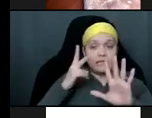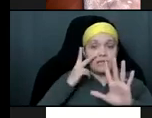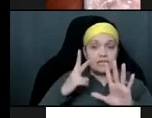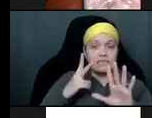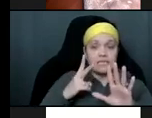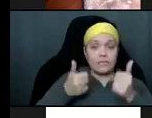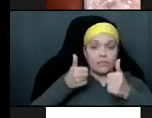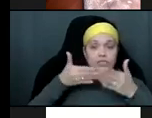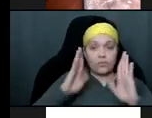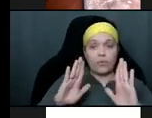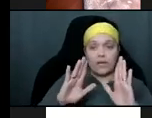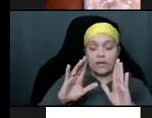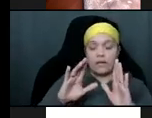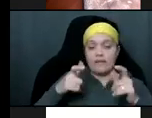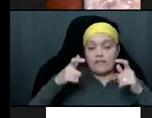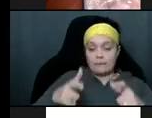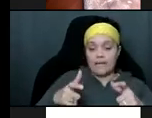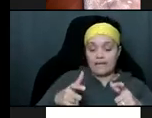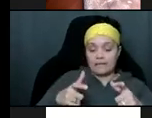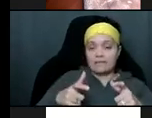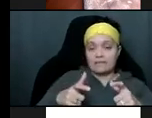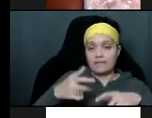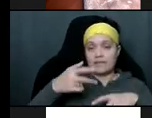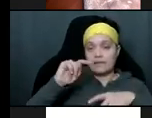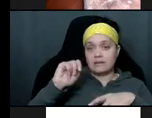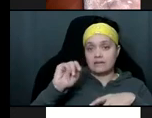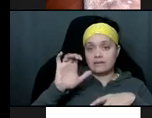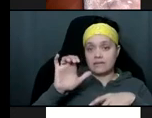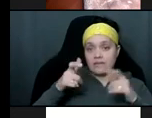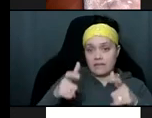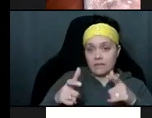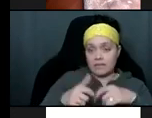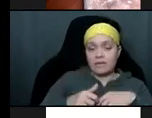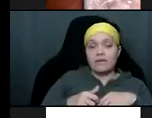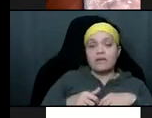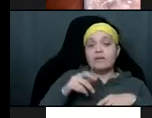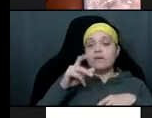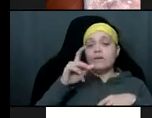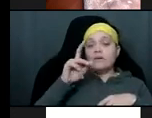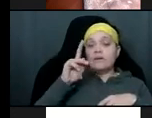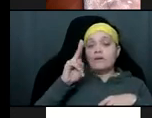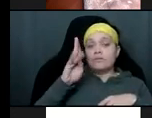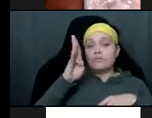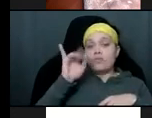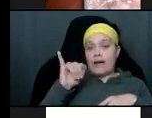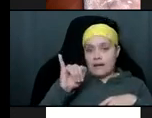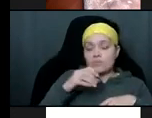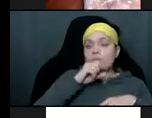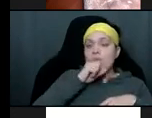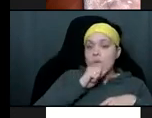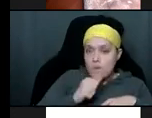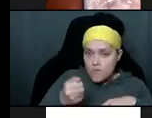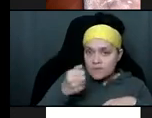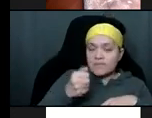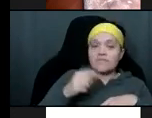direction of the plate, of the tectonic plate. So Kauai is one of the oldest ones here,